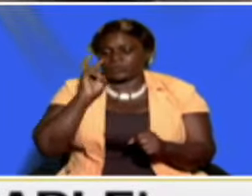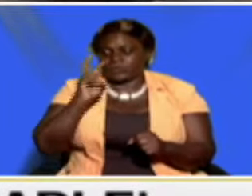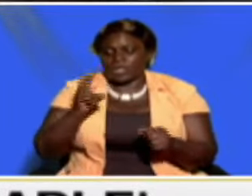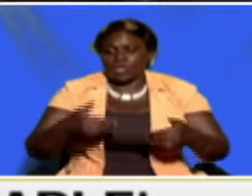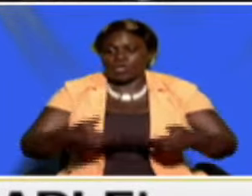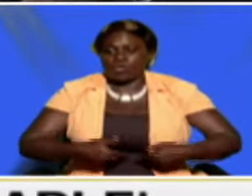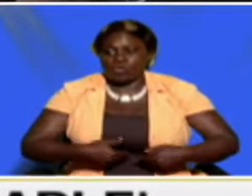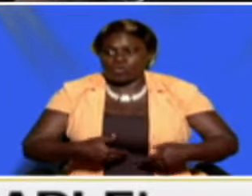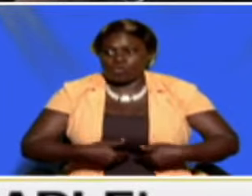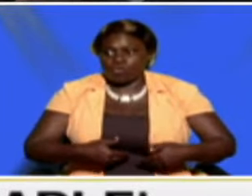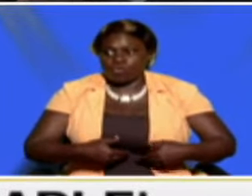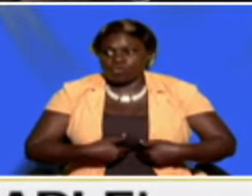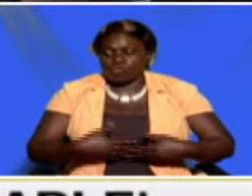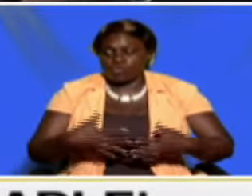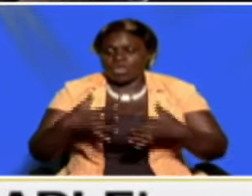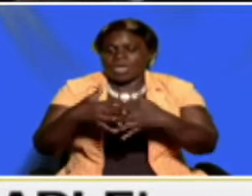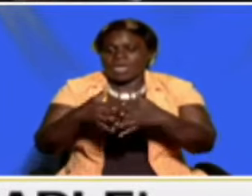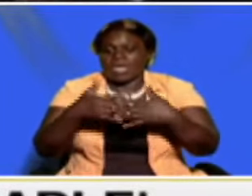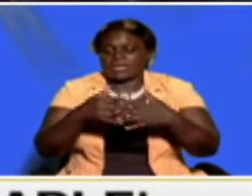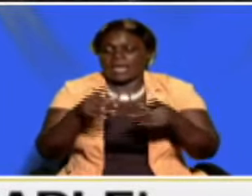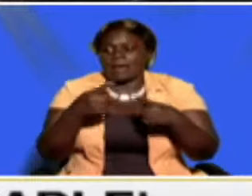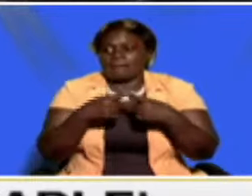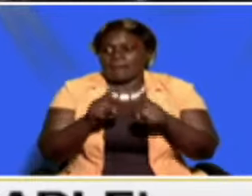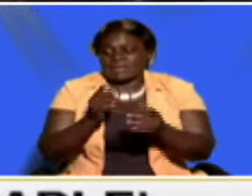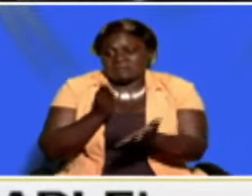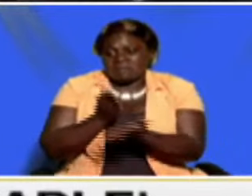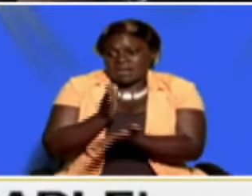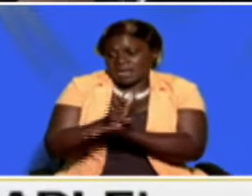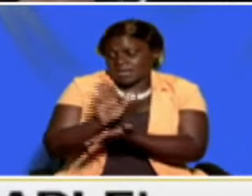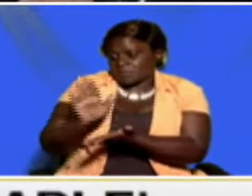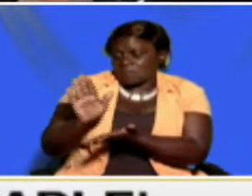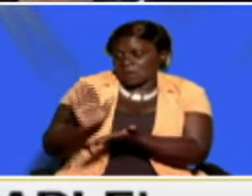vijana wamefika mpaka kwa gate, lakini pia ni haki yao